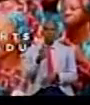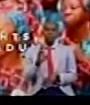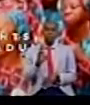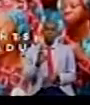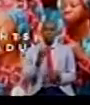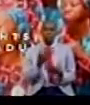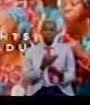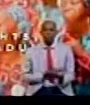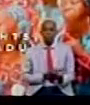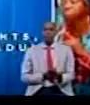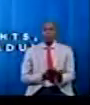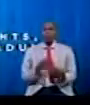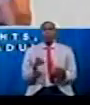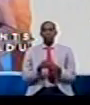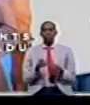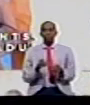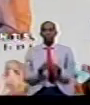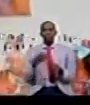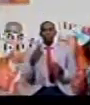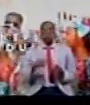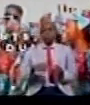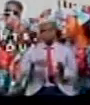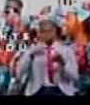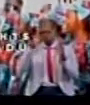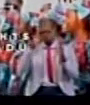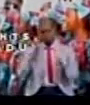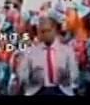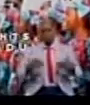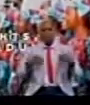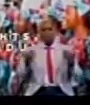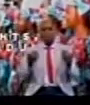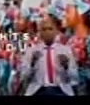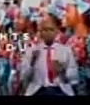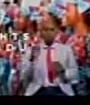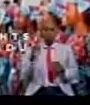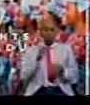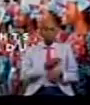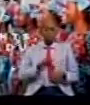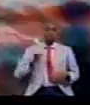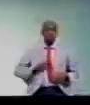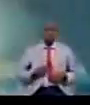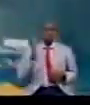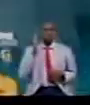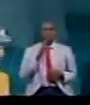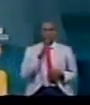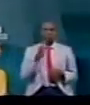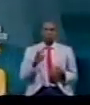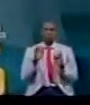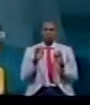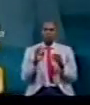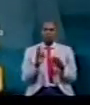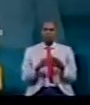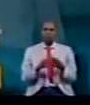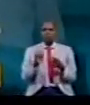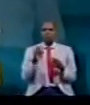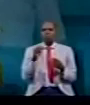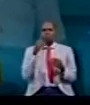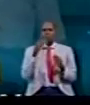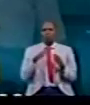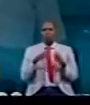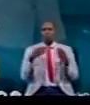forward or to go back, whether to go to the right or to the left. There is confusion. There is perplexity. Anything that makes us to